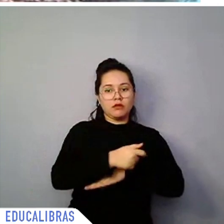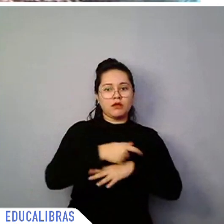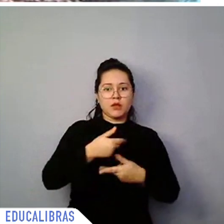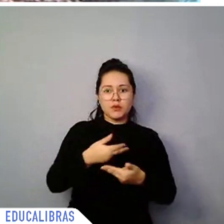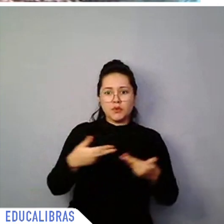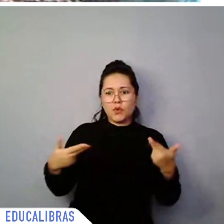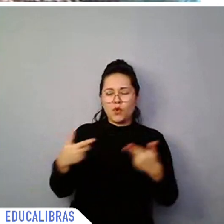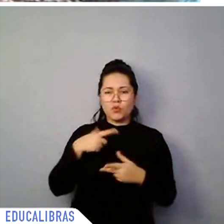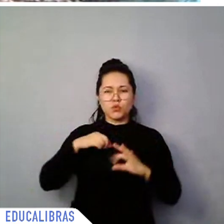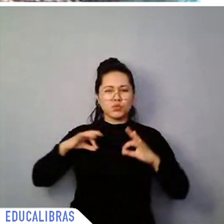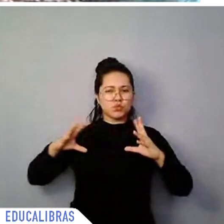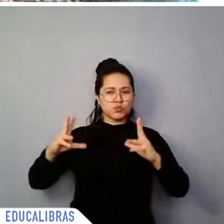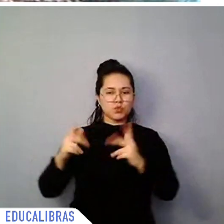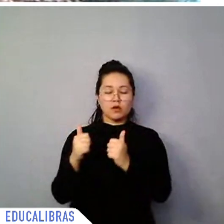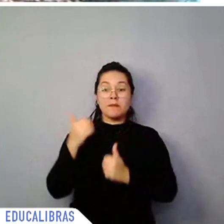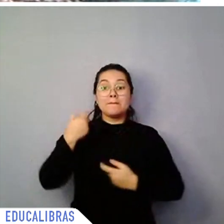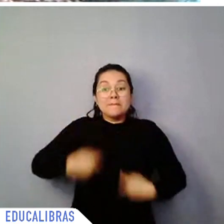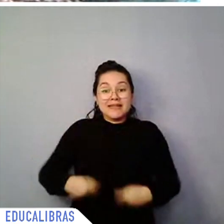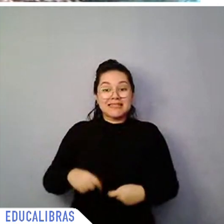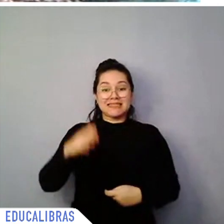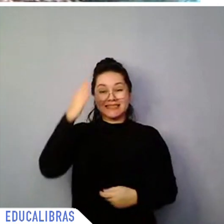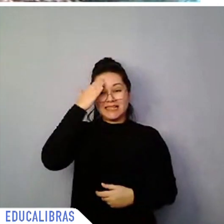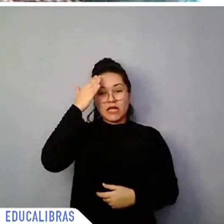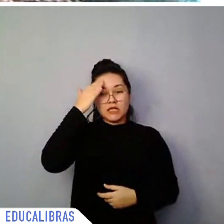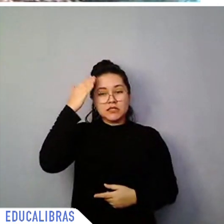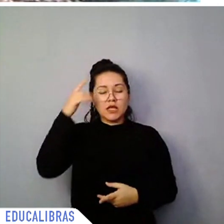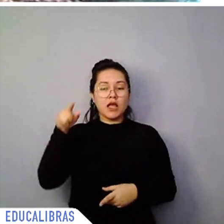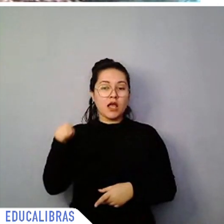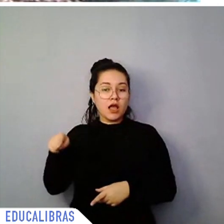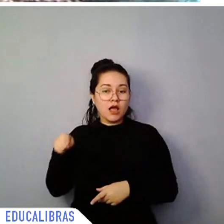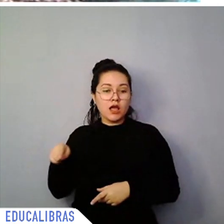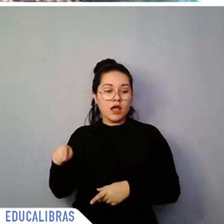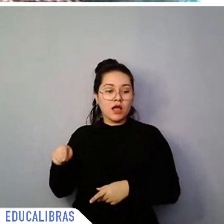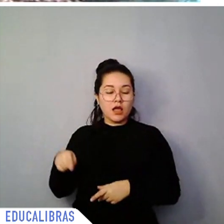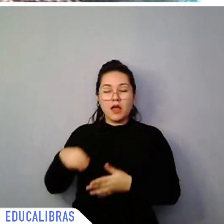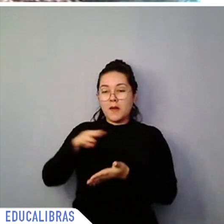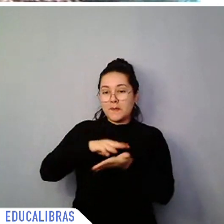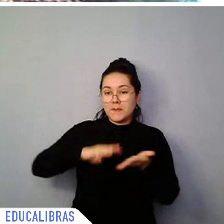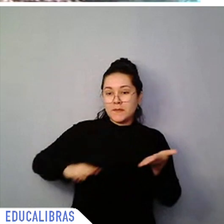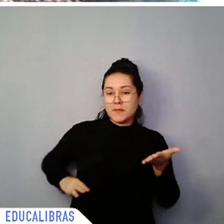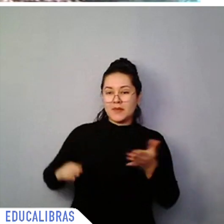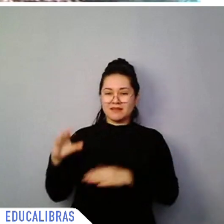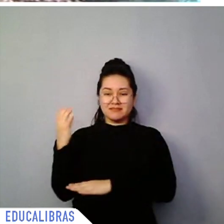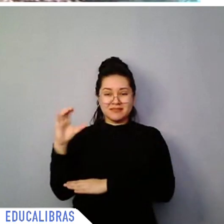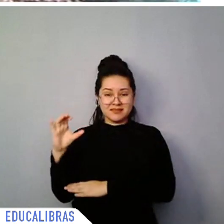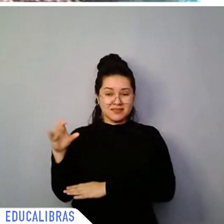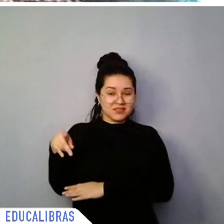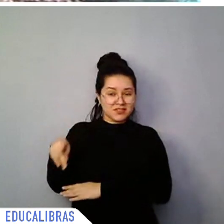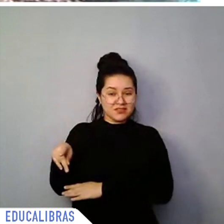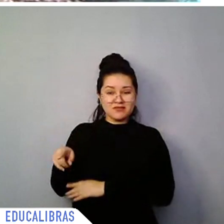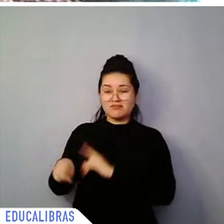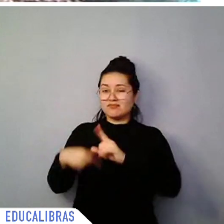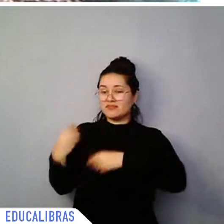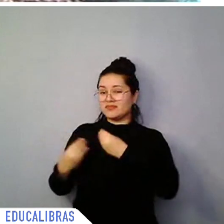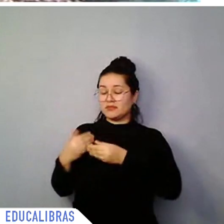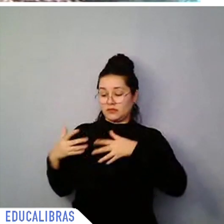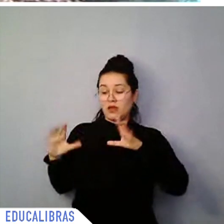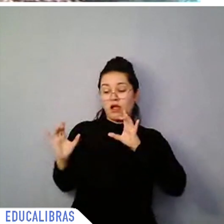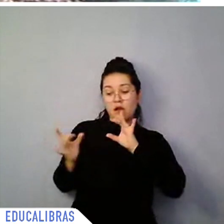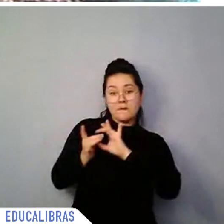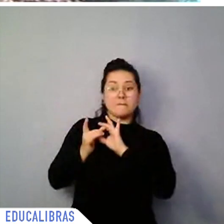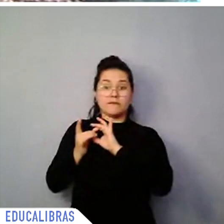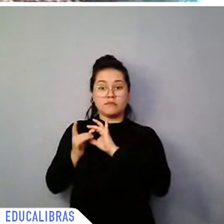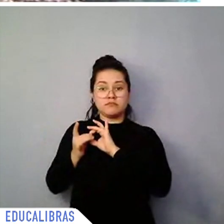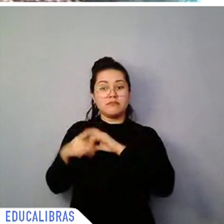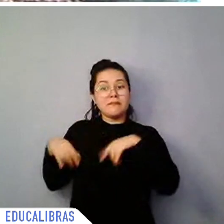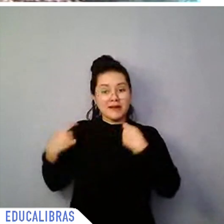these miracle treatments start gaining force in conversations. So they need to understand what thinking of science